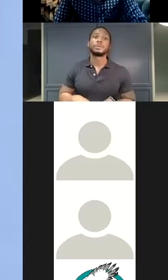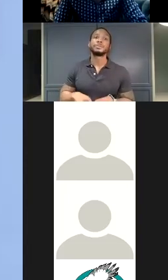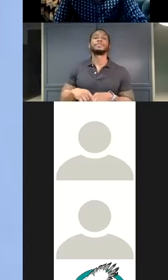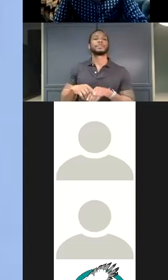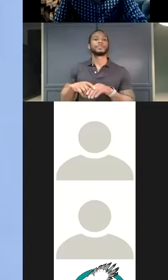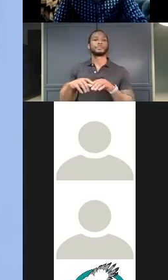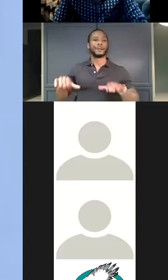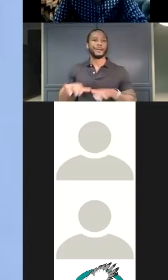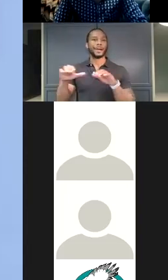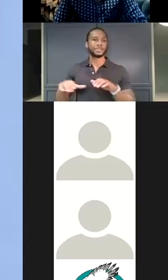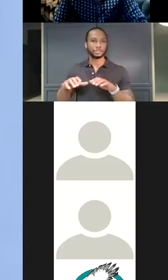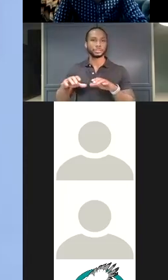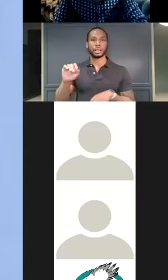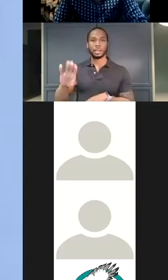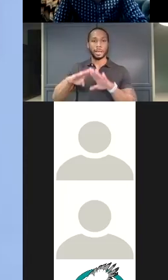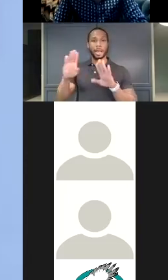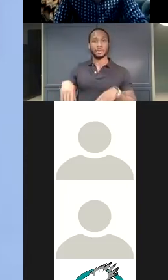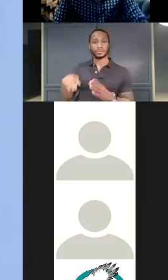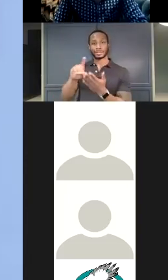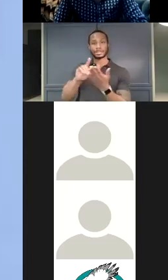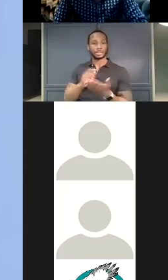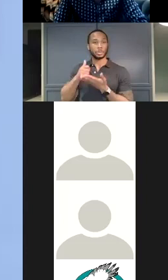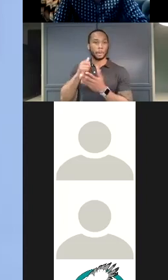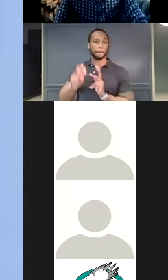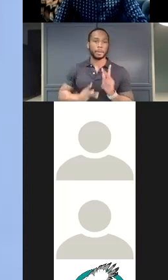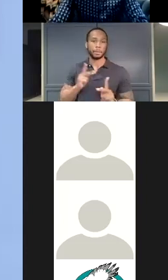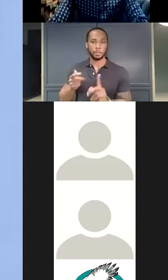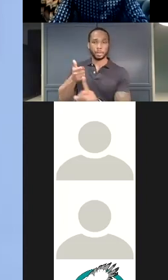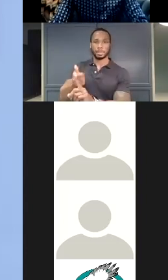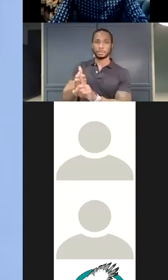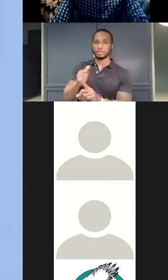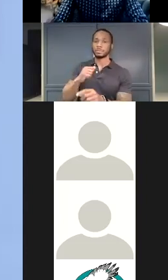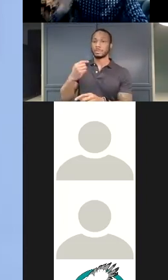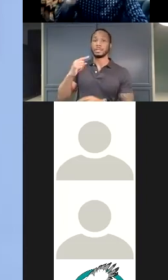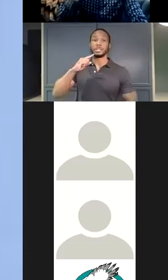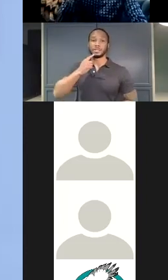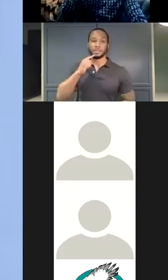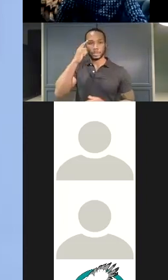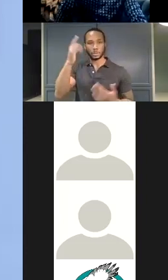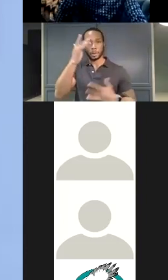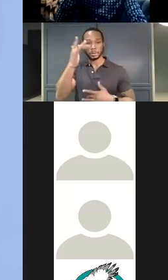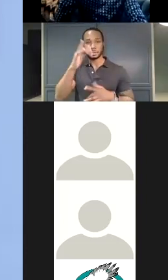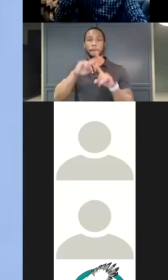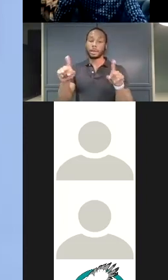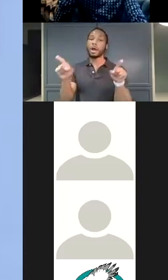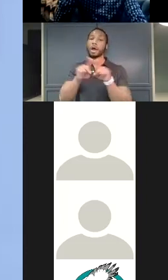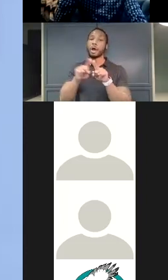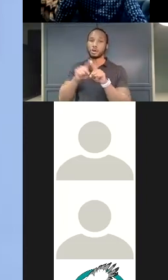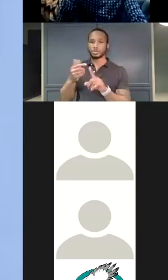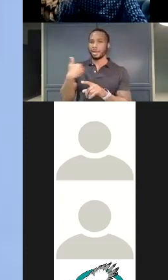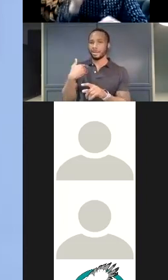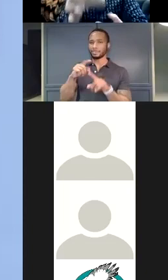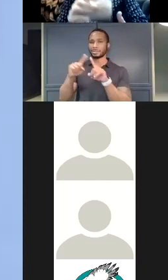is designed to help people who have not only severe mental illness, but who are